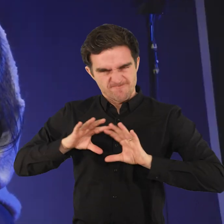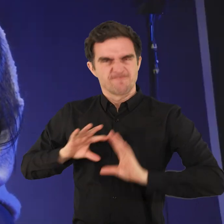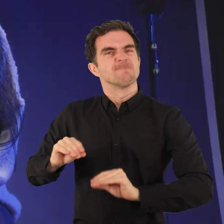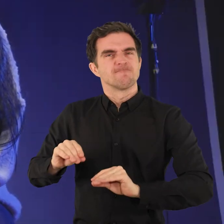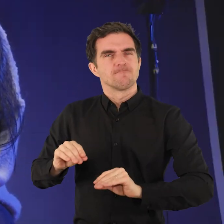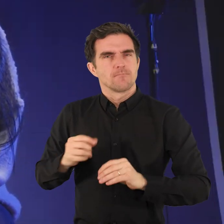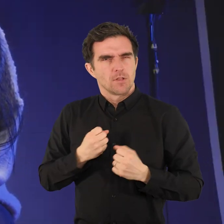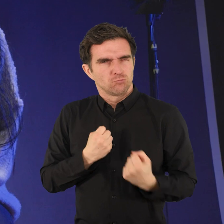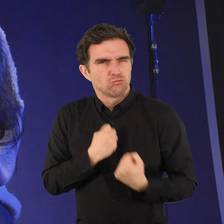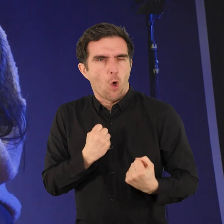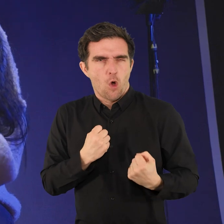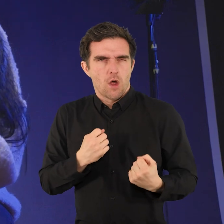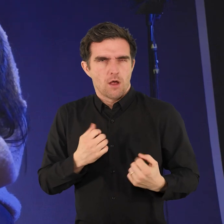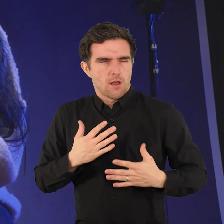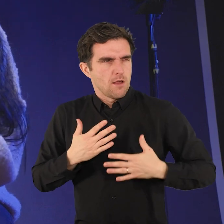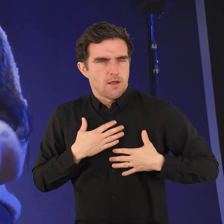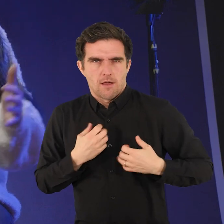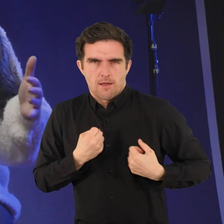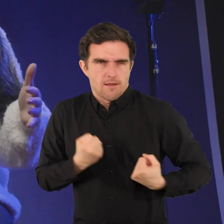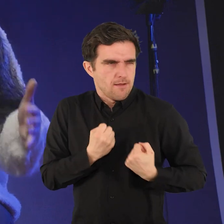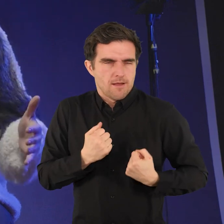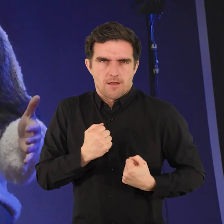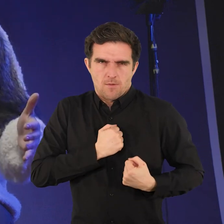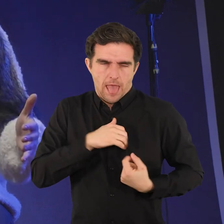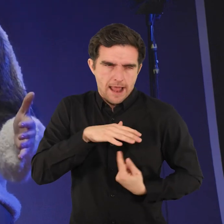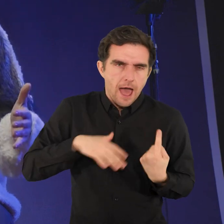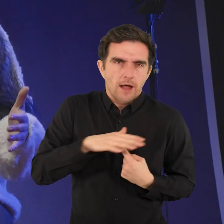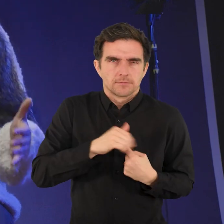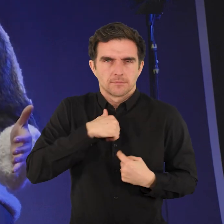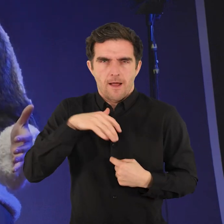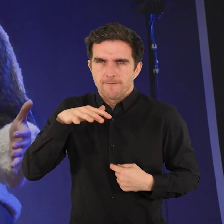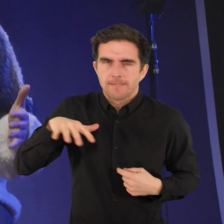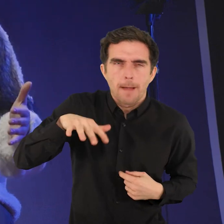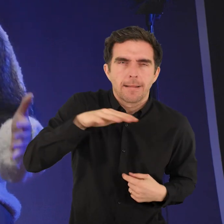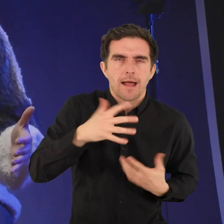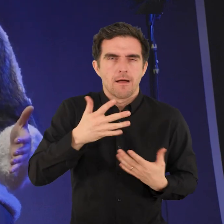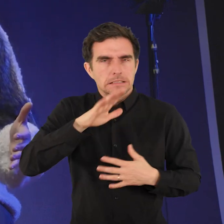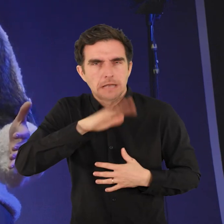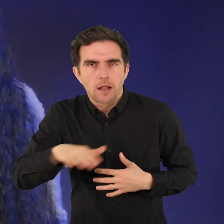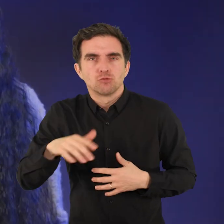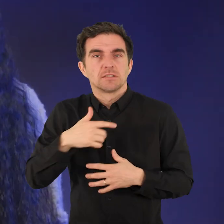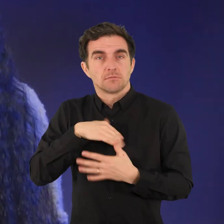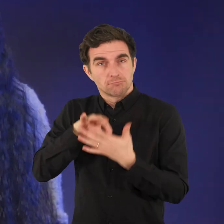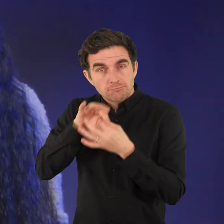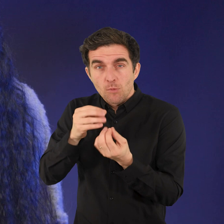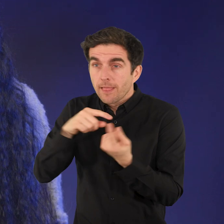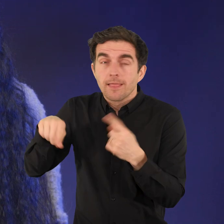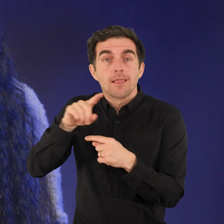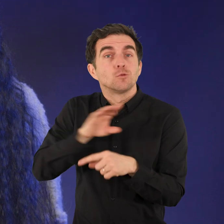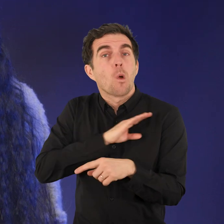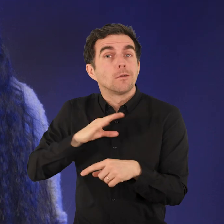that strong will to protect our land, our families, our kids. I work